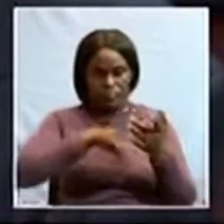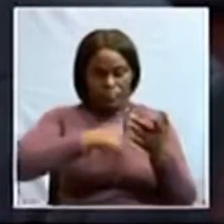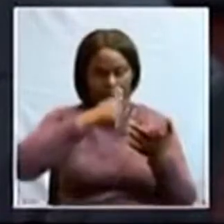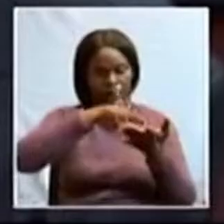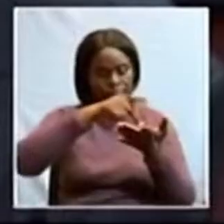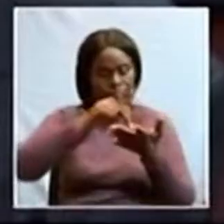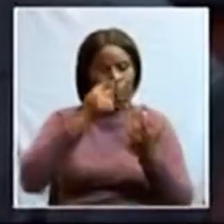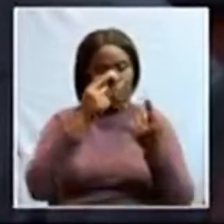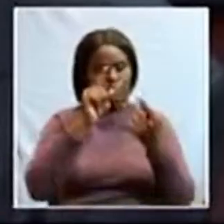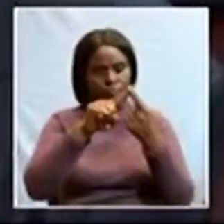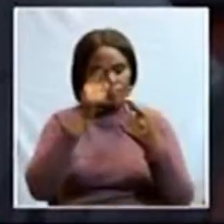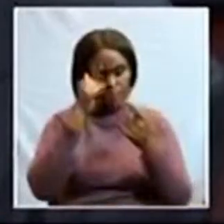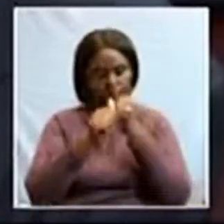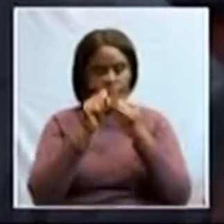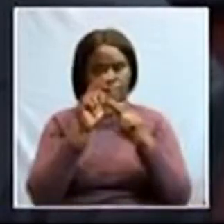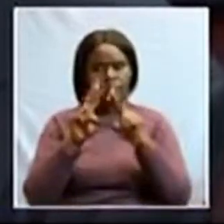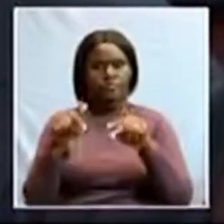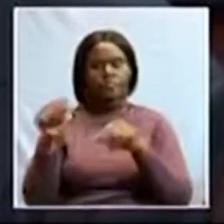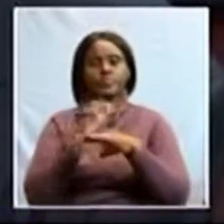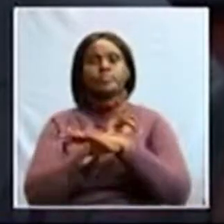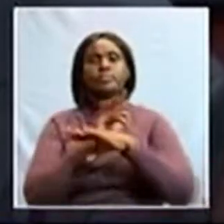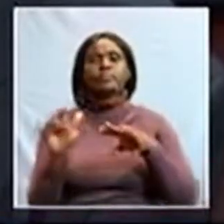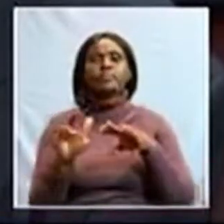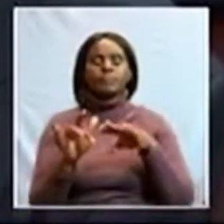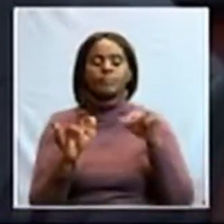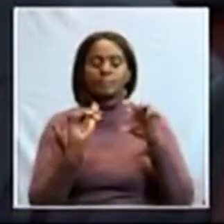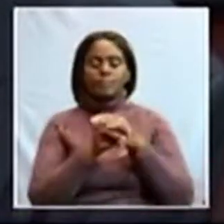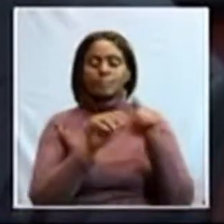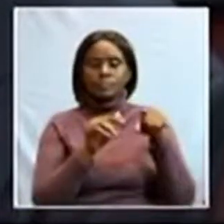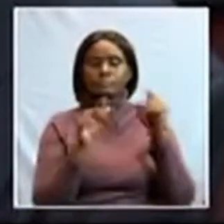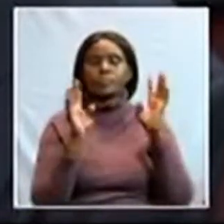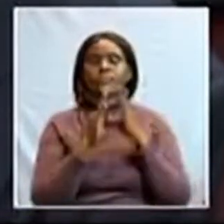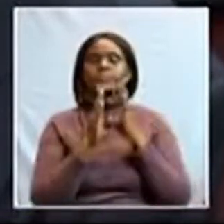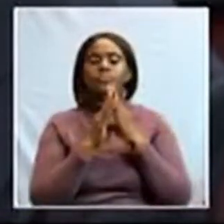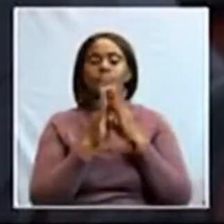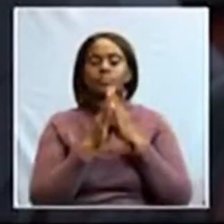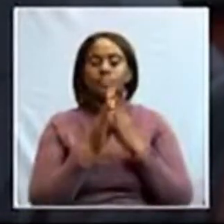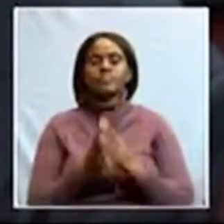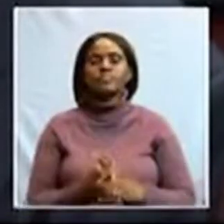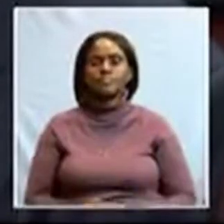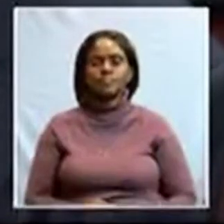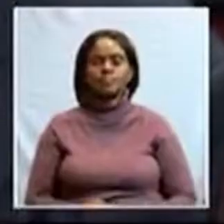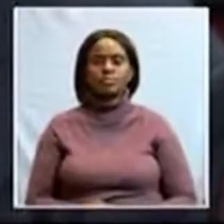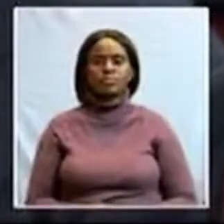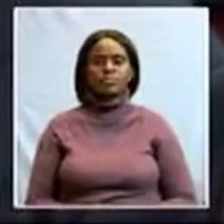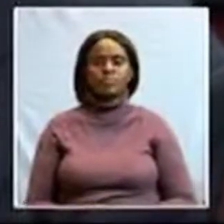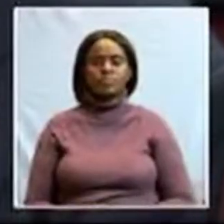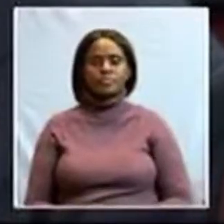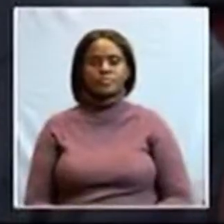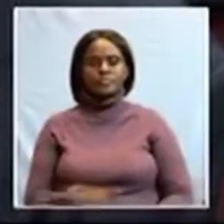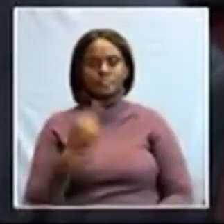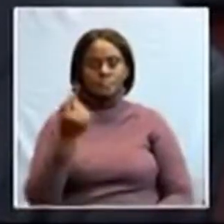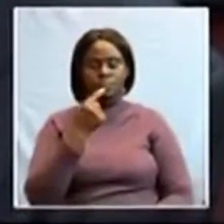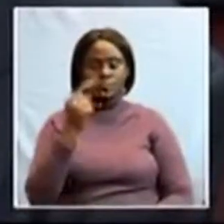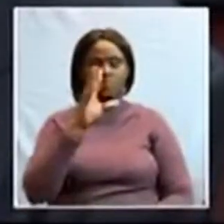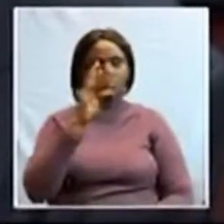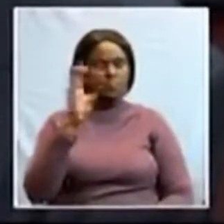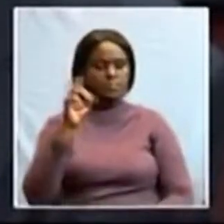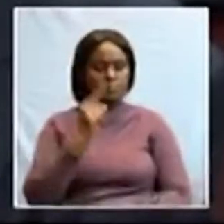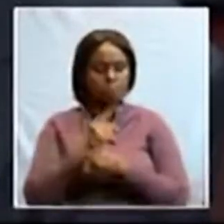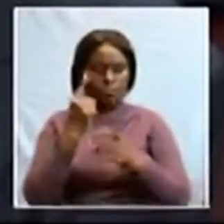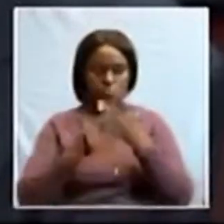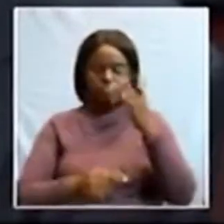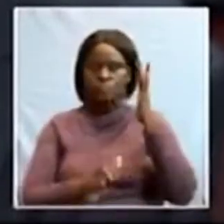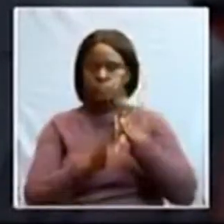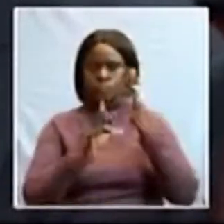because the chairperson was absent in this meeting. You paid only 600. 600 just to the